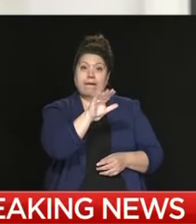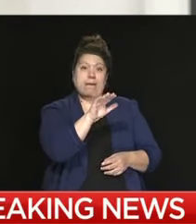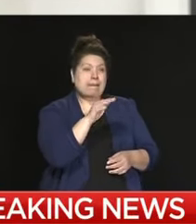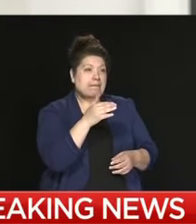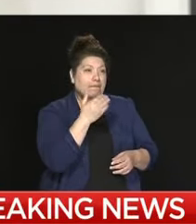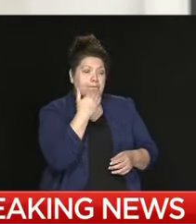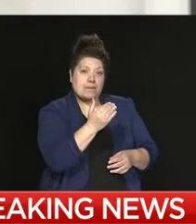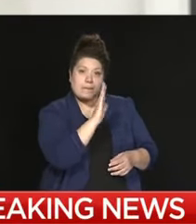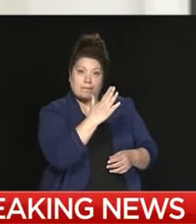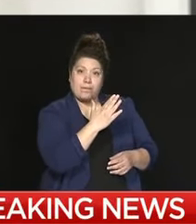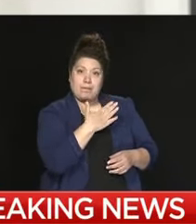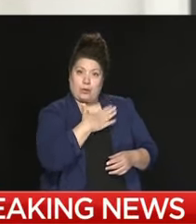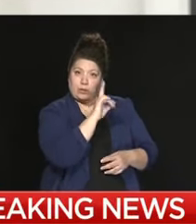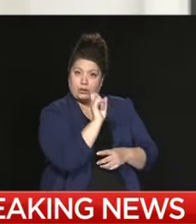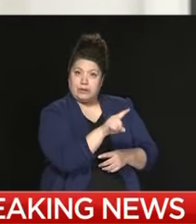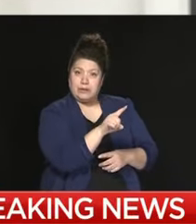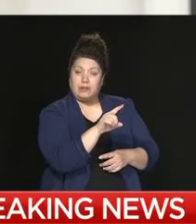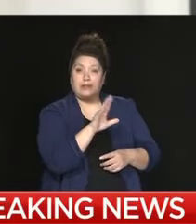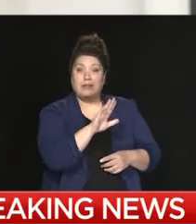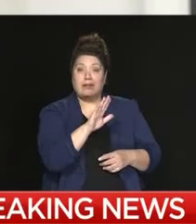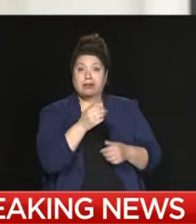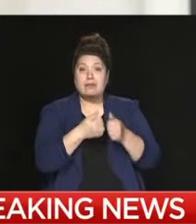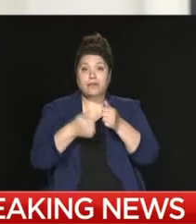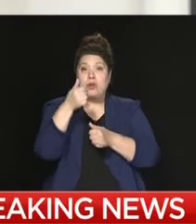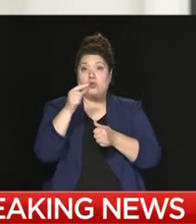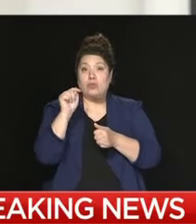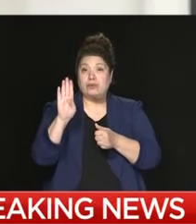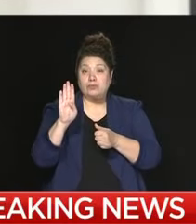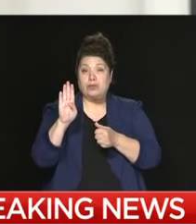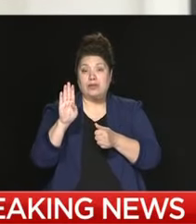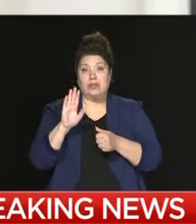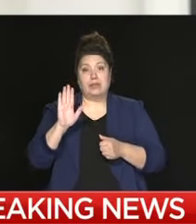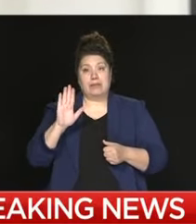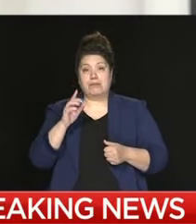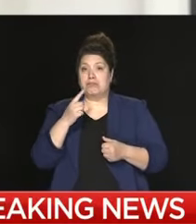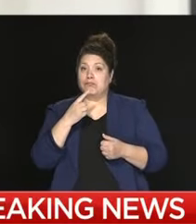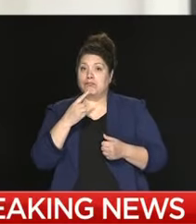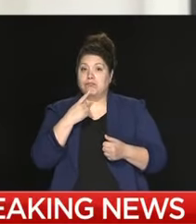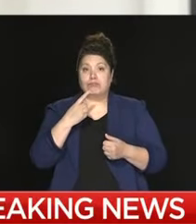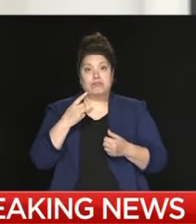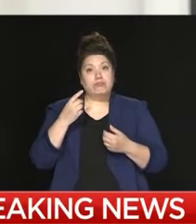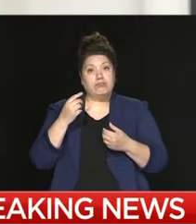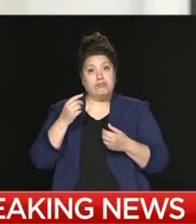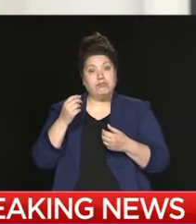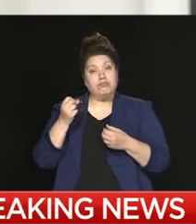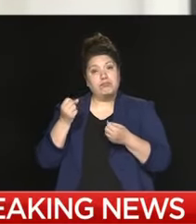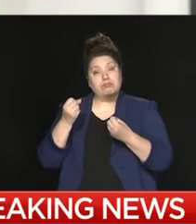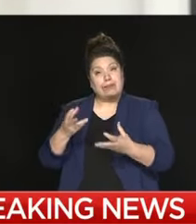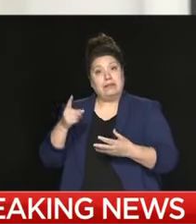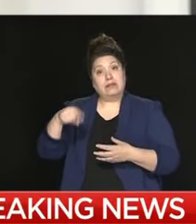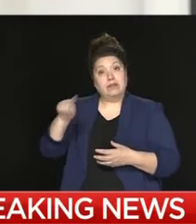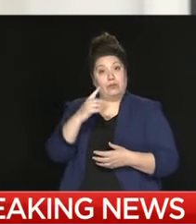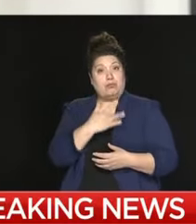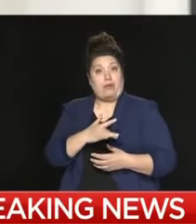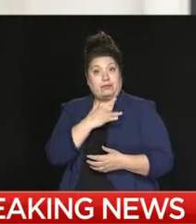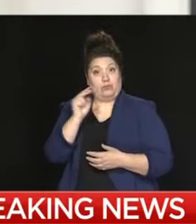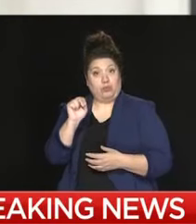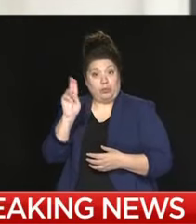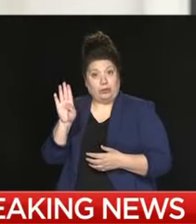for taking my question. New Brunswick Premier Blaine Higgs says several of the province's employers are struggling to